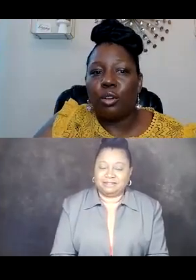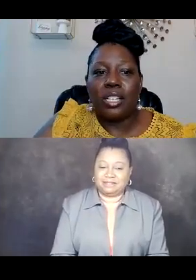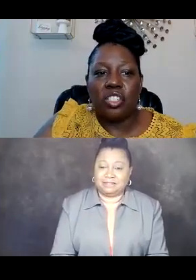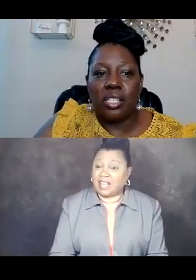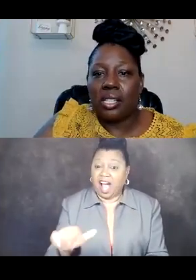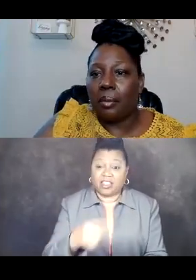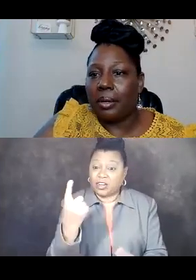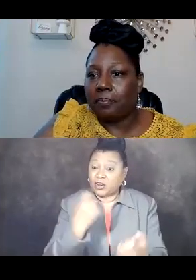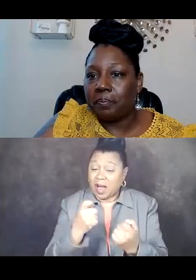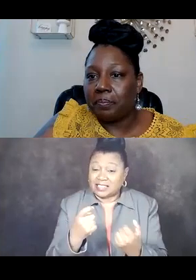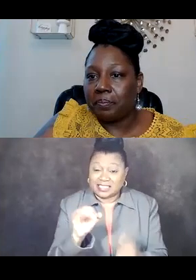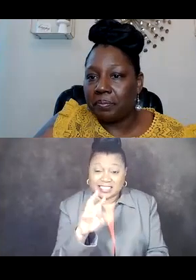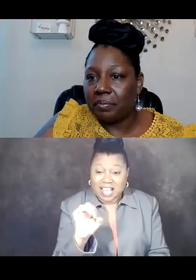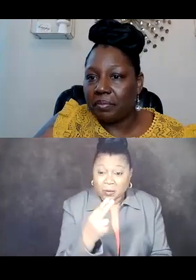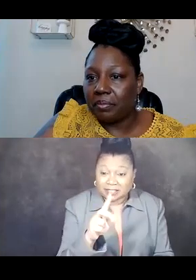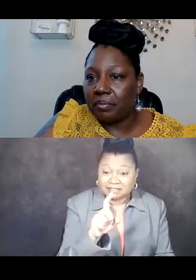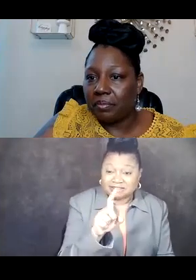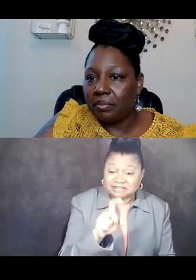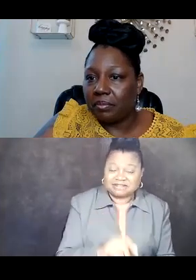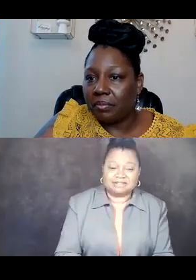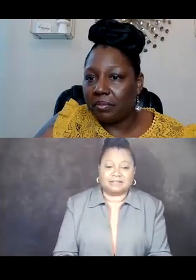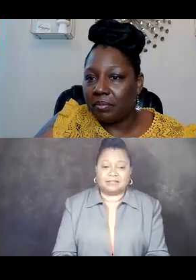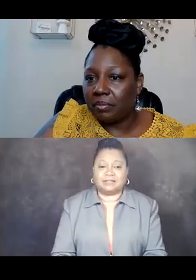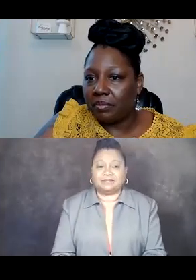Any other questions, Sarah?